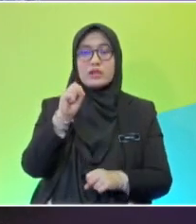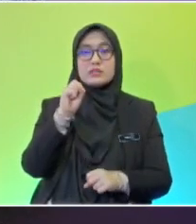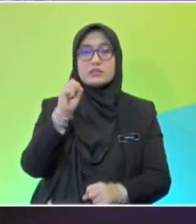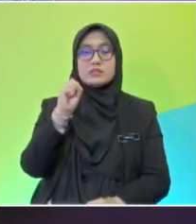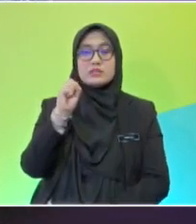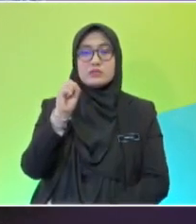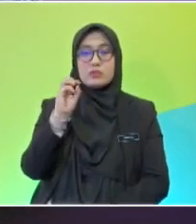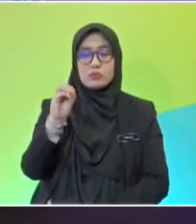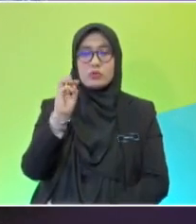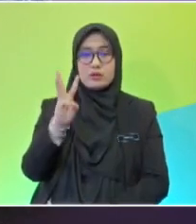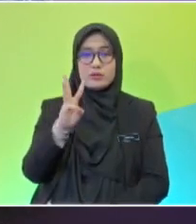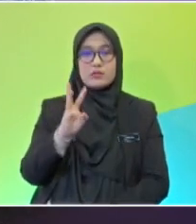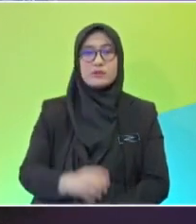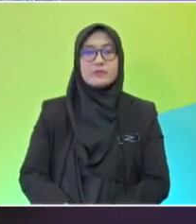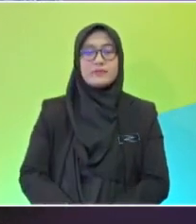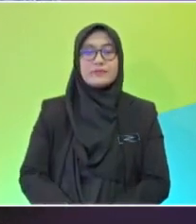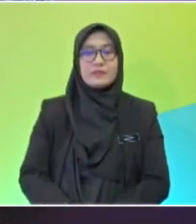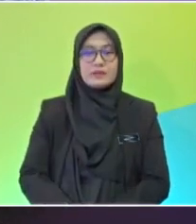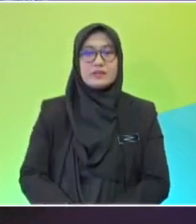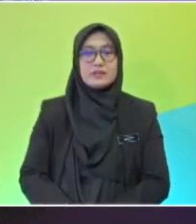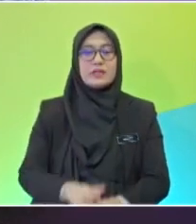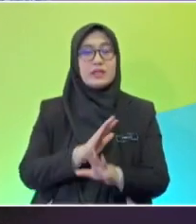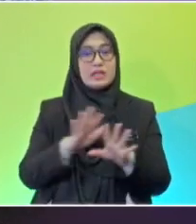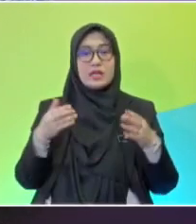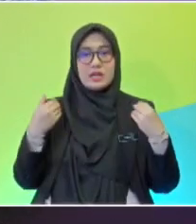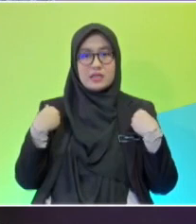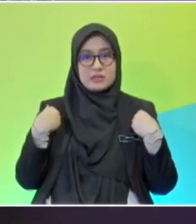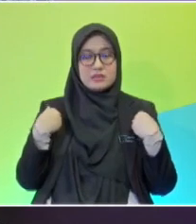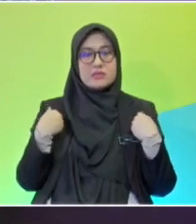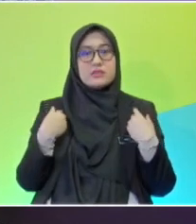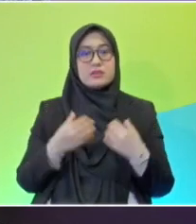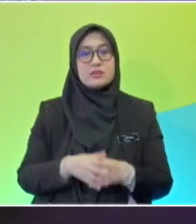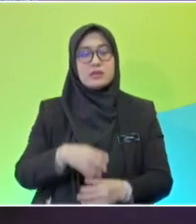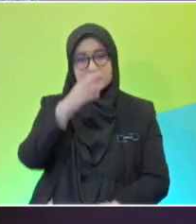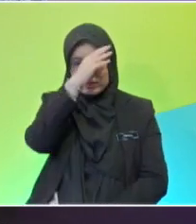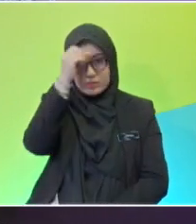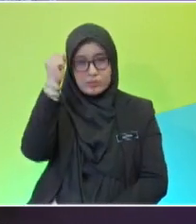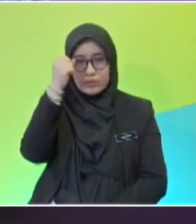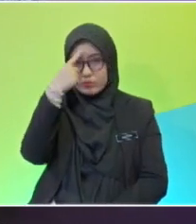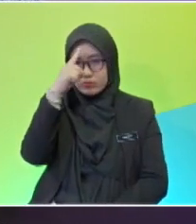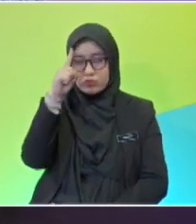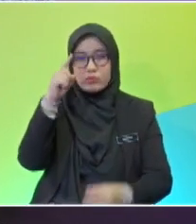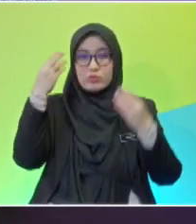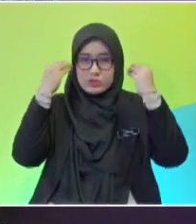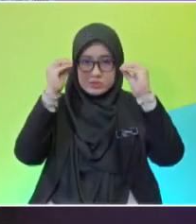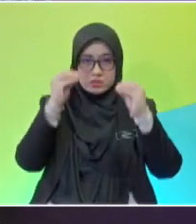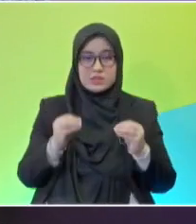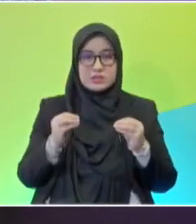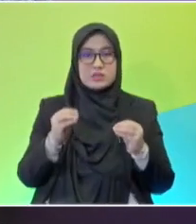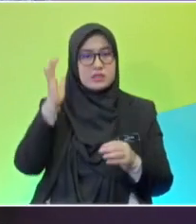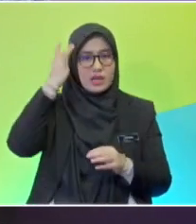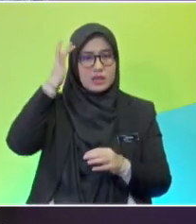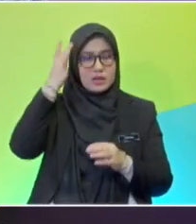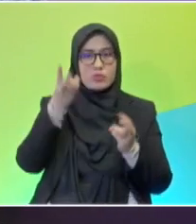there's no reason for teachers saying, oh, it's difficult, how can I do this? Because everything's there to help us, and the textbooks